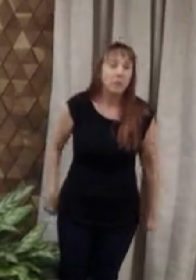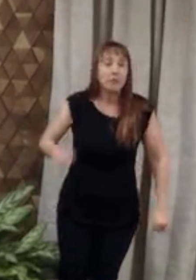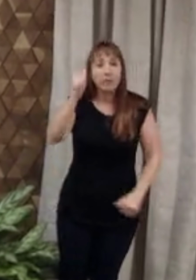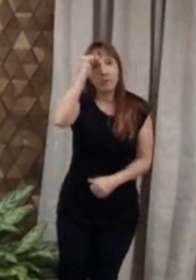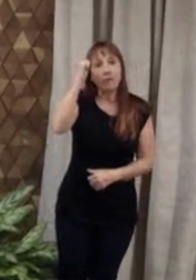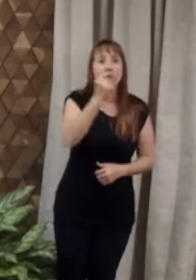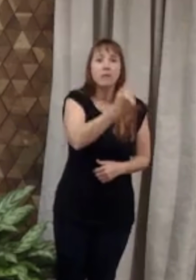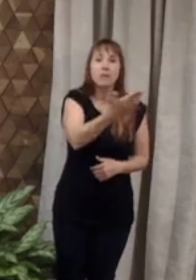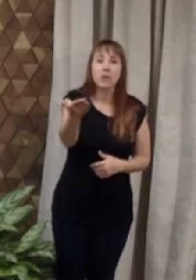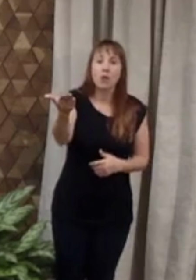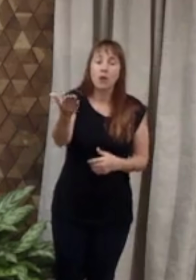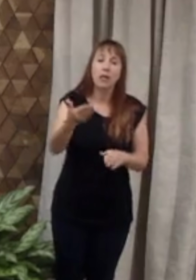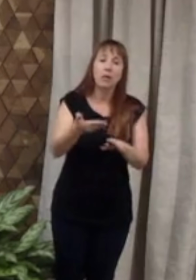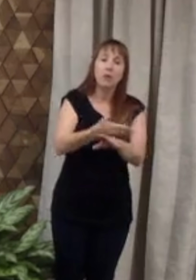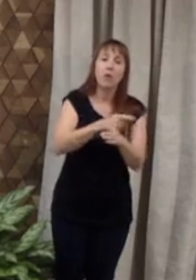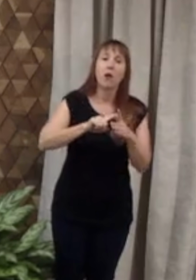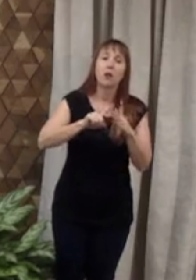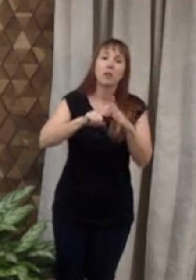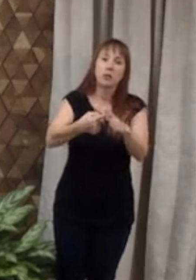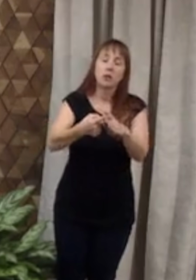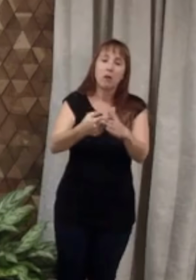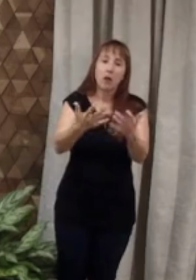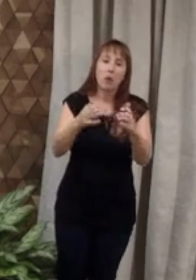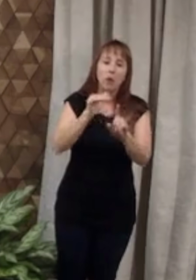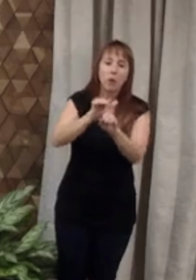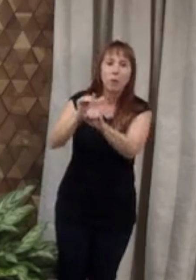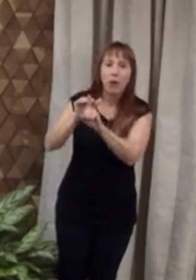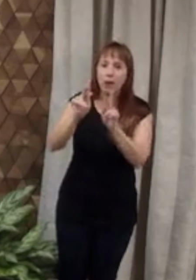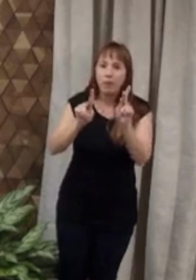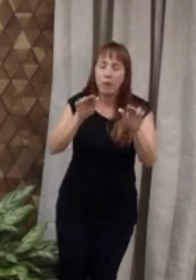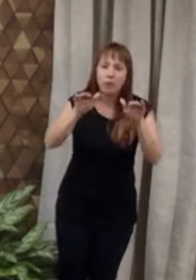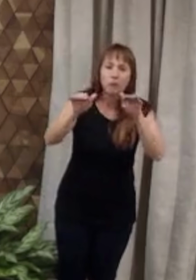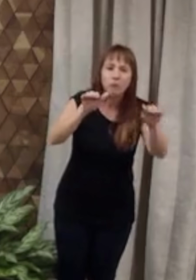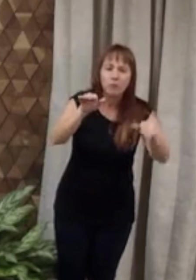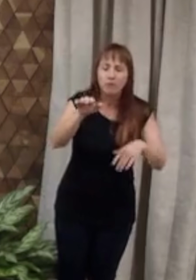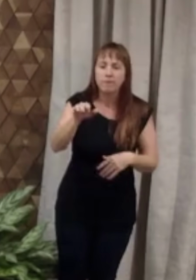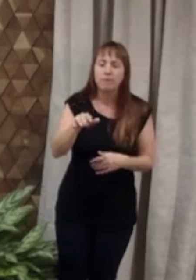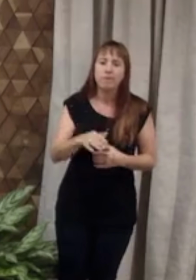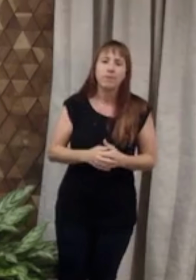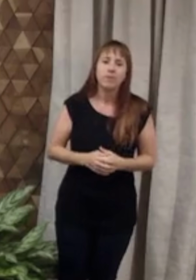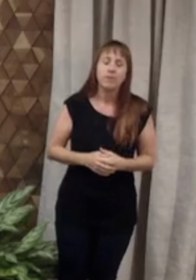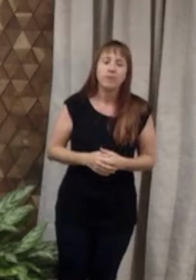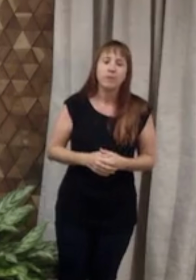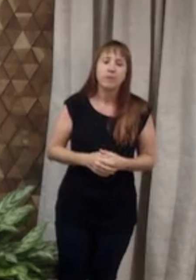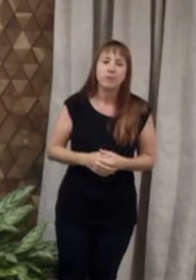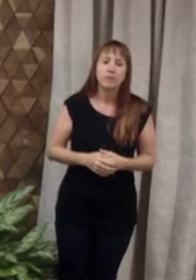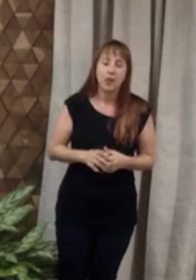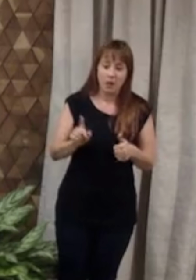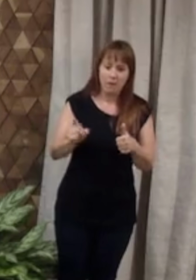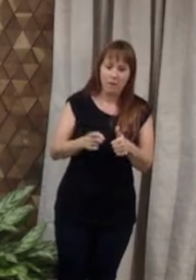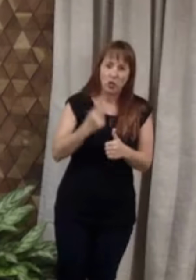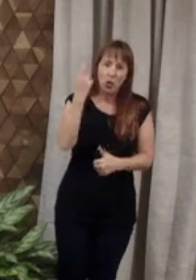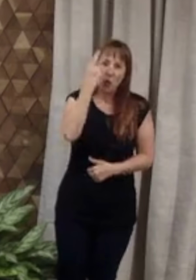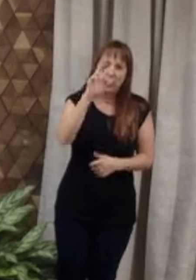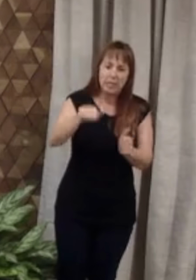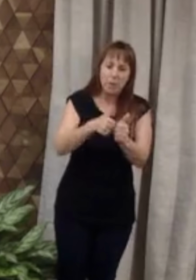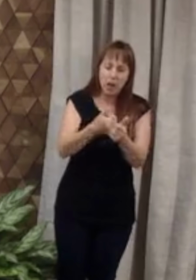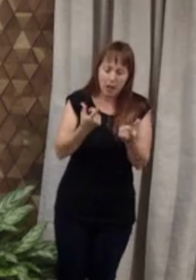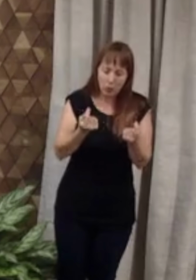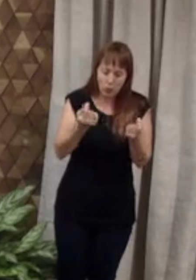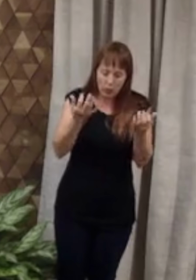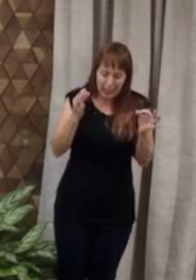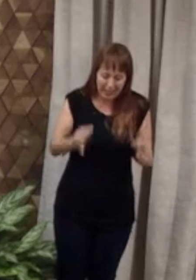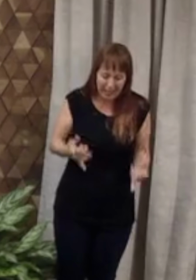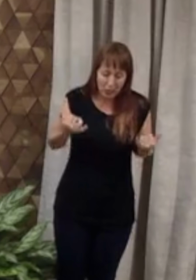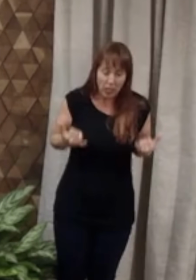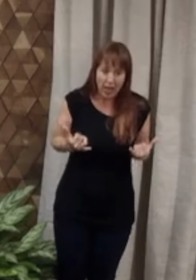Aloha. You know, before I get started, I just want to remind everybody, you know, just think about why we're doing what we're doing. We're